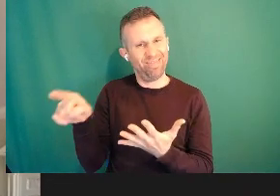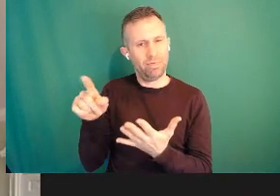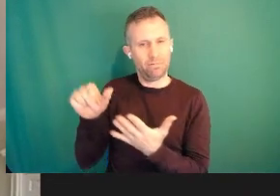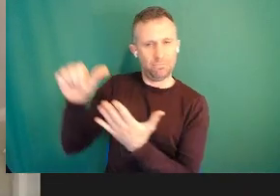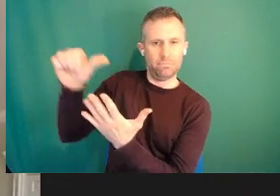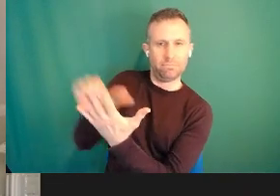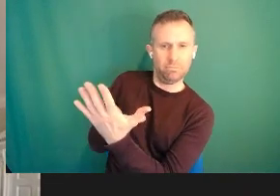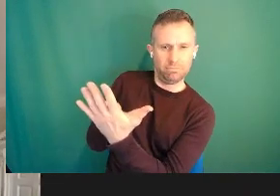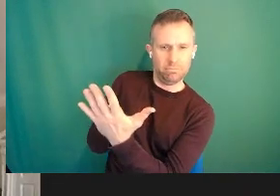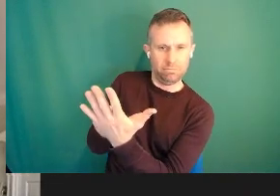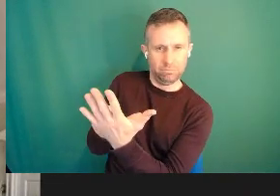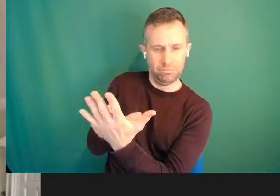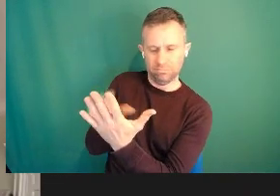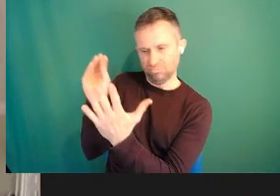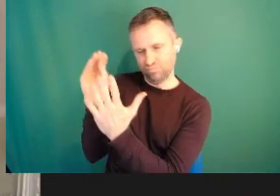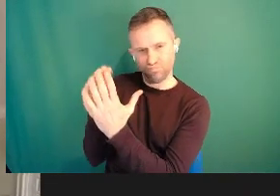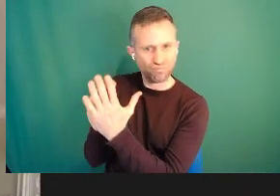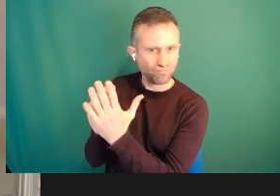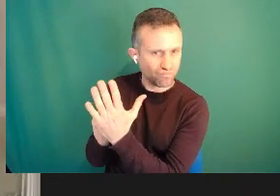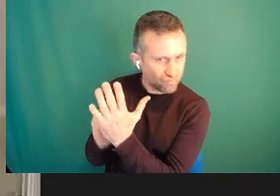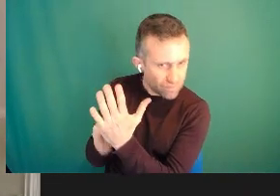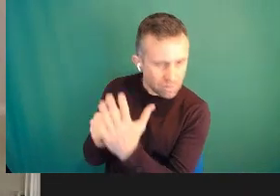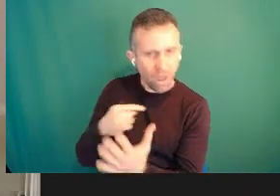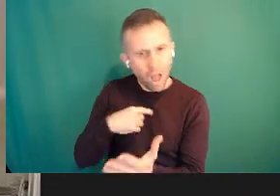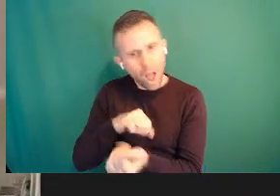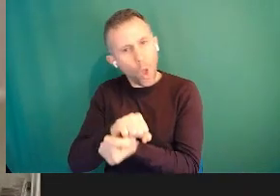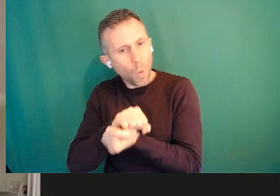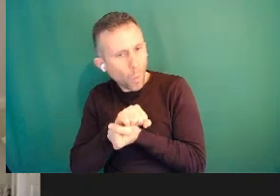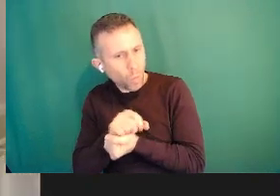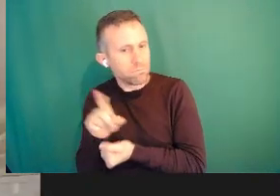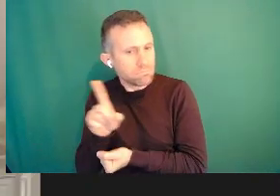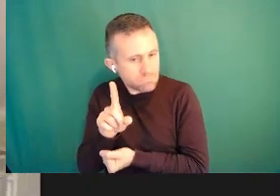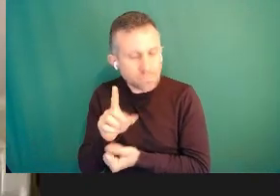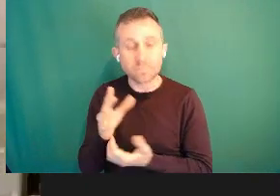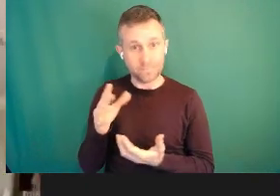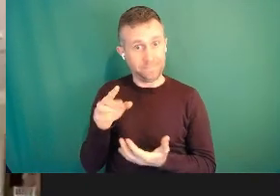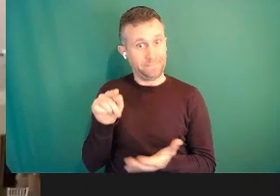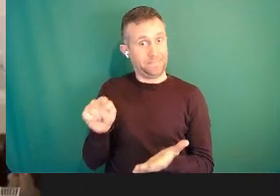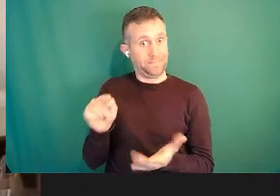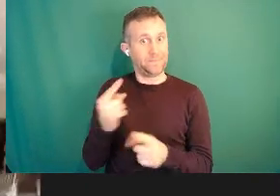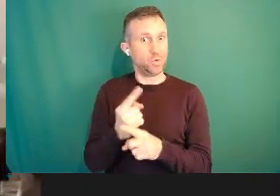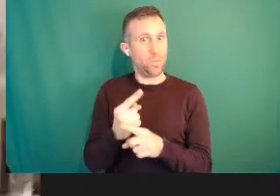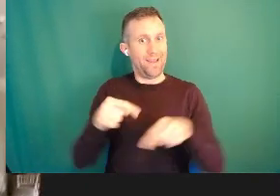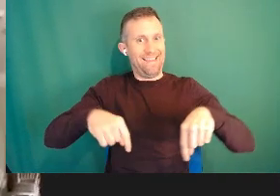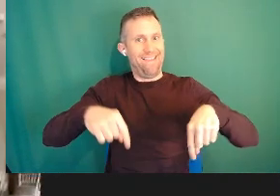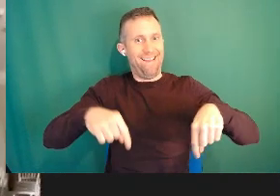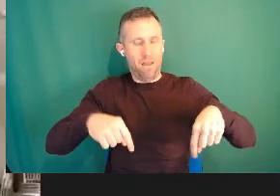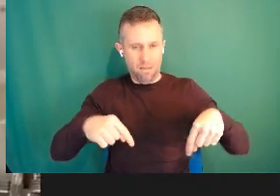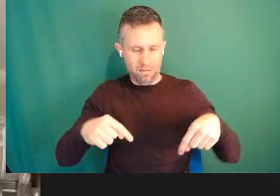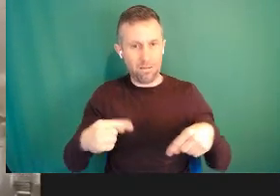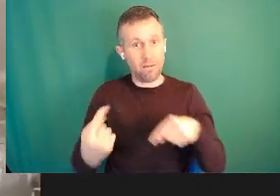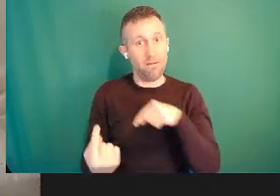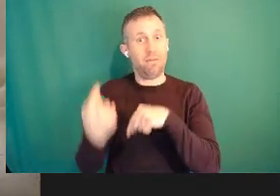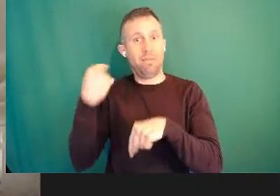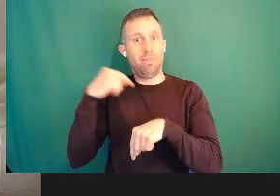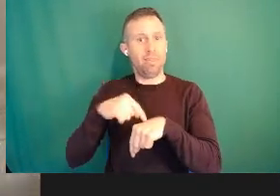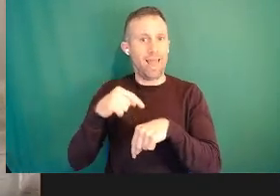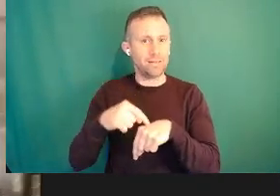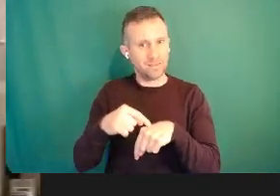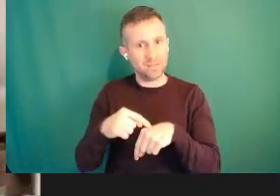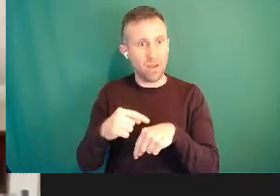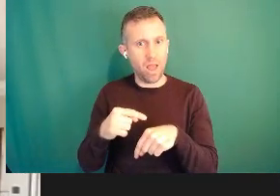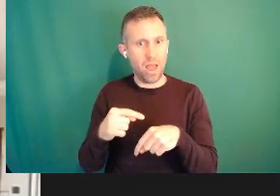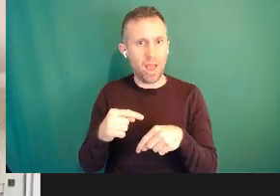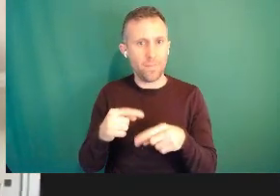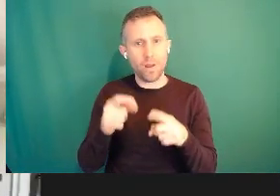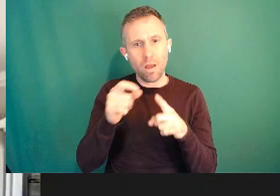rooms like a priory and a hawking tower that are listed that we have no idea where they would have been in the building, or even if they would